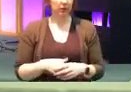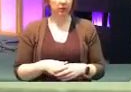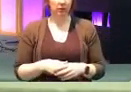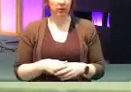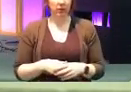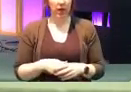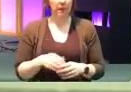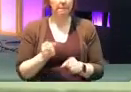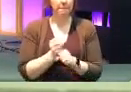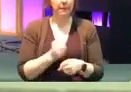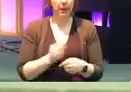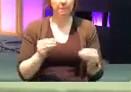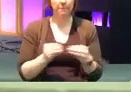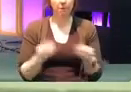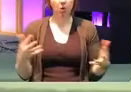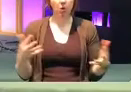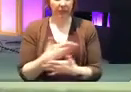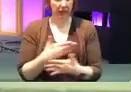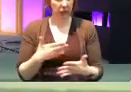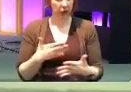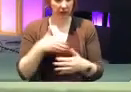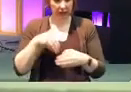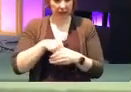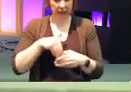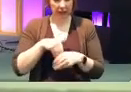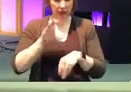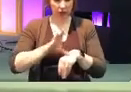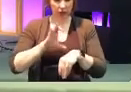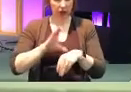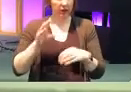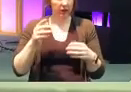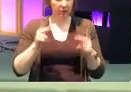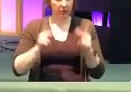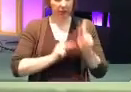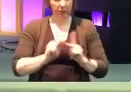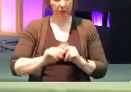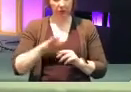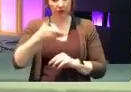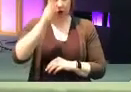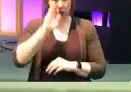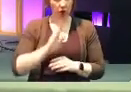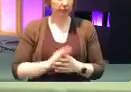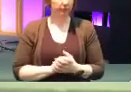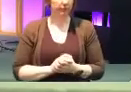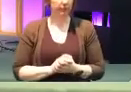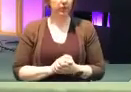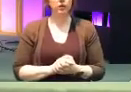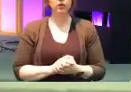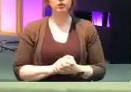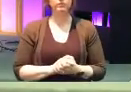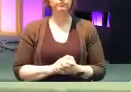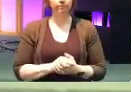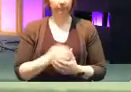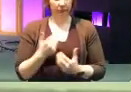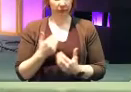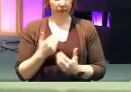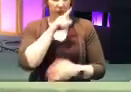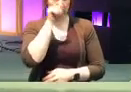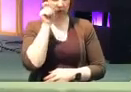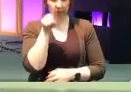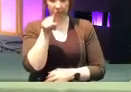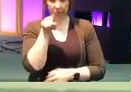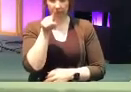and create fear within the church and within the people of God. So the question that I have today is, have